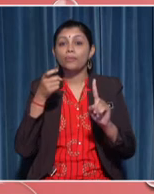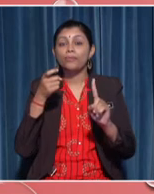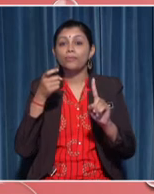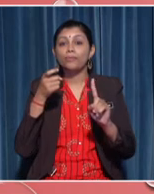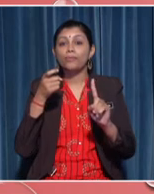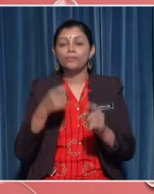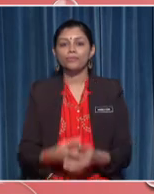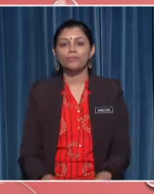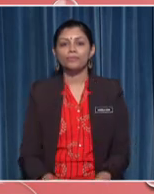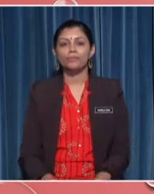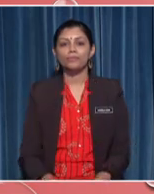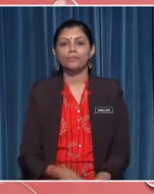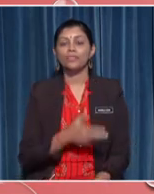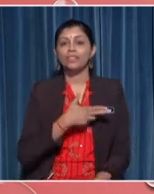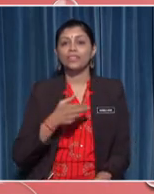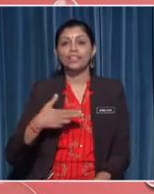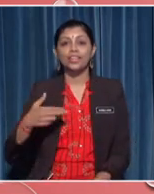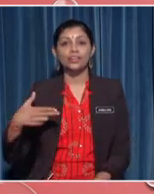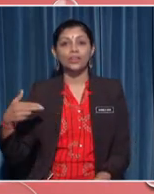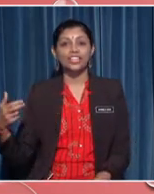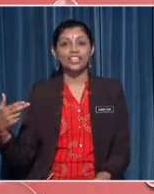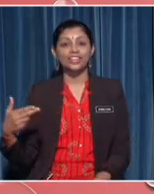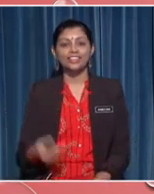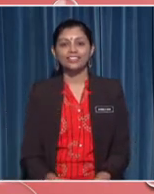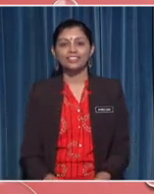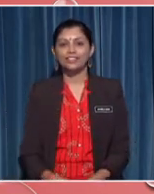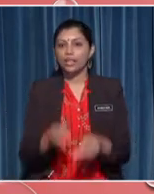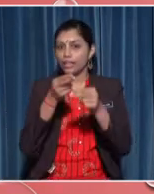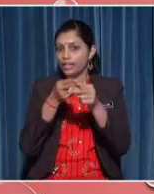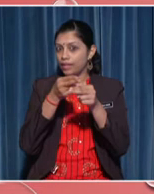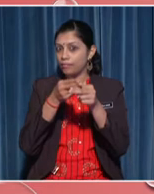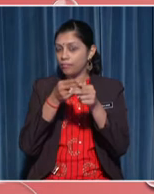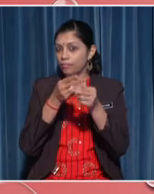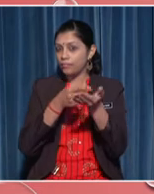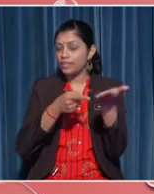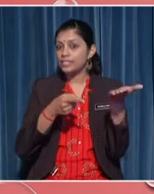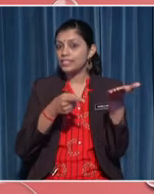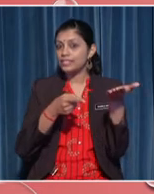Yes, it's come from Indonesia and the currency is called